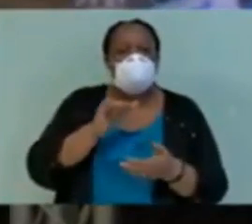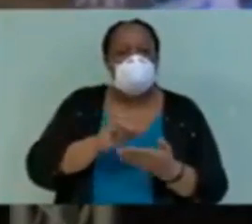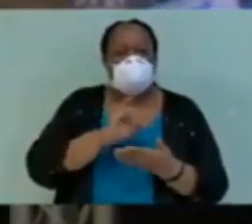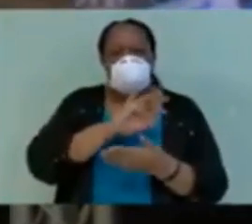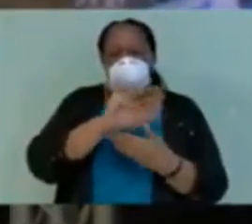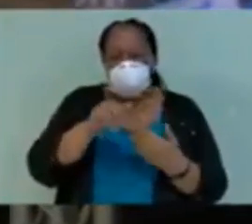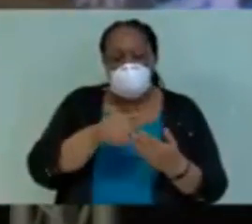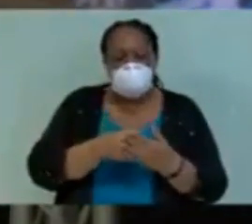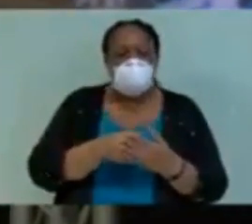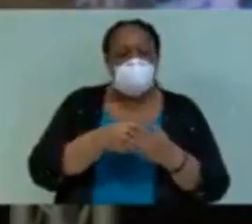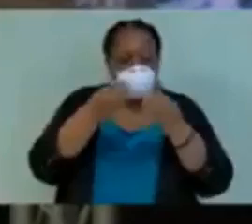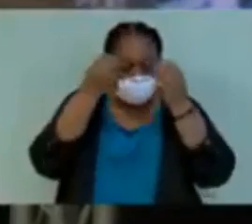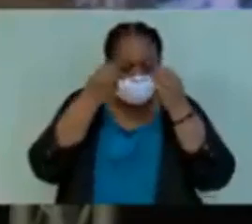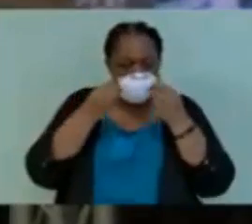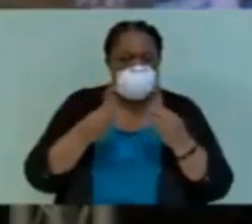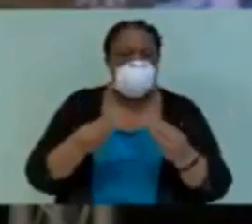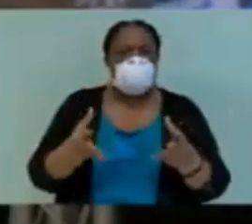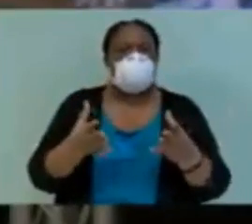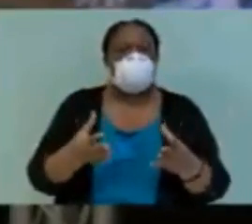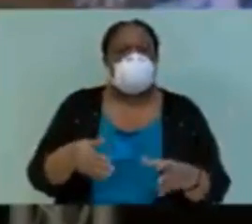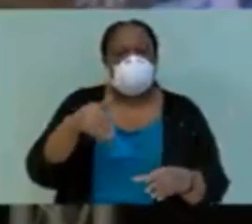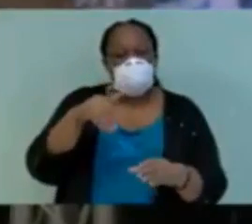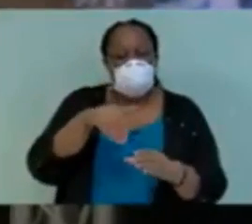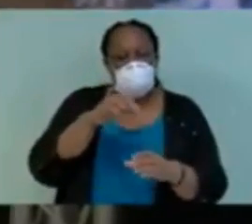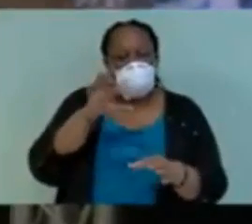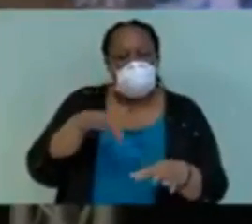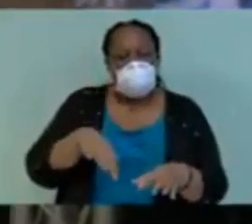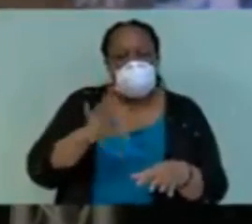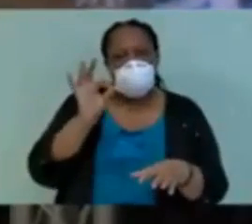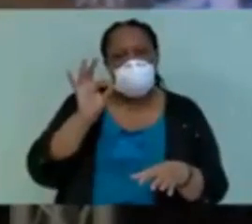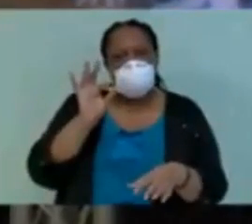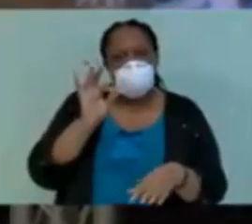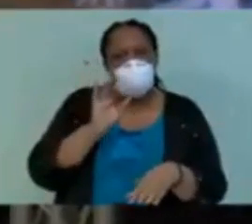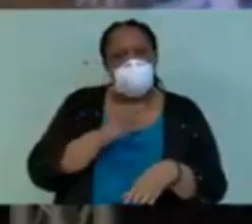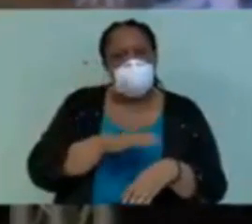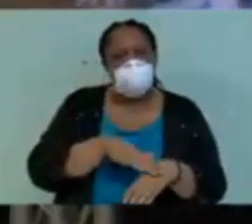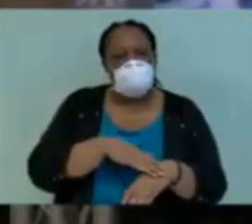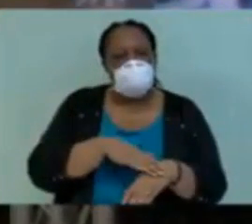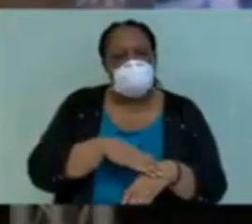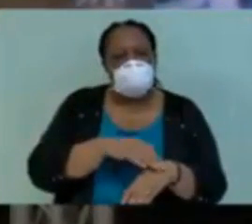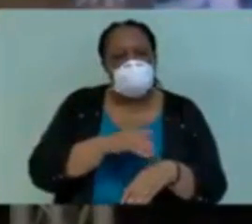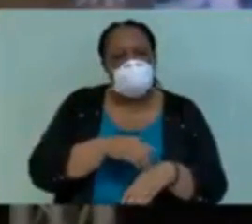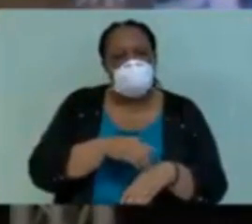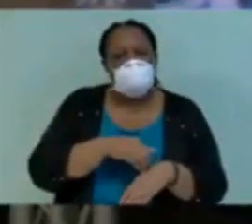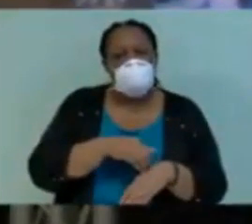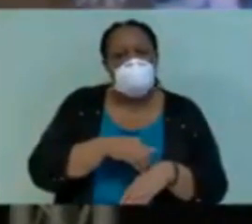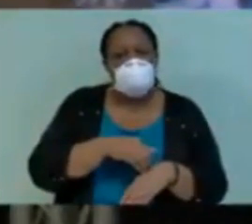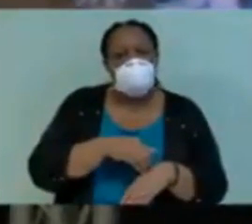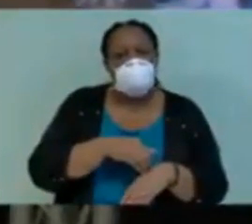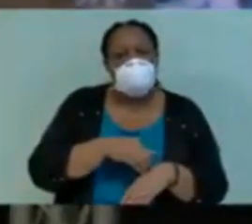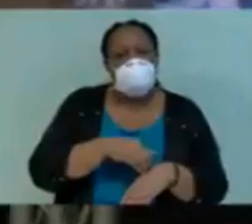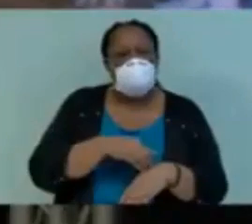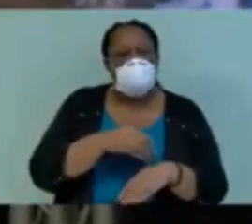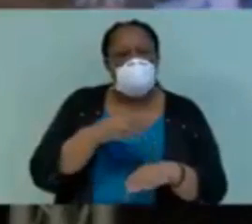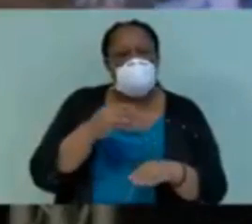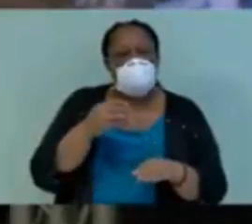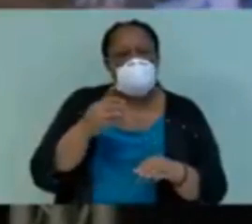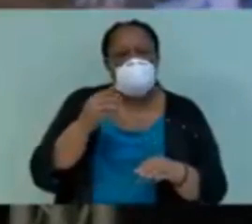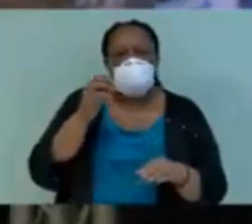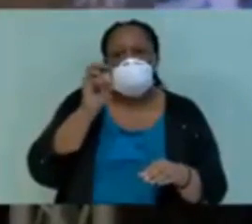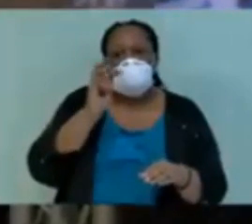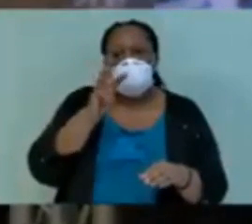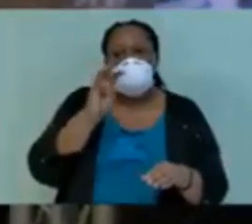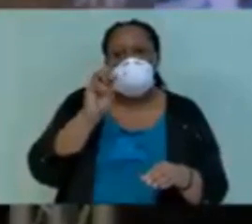the overall health of the people of the Federation continues to be our individual and